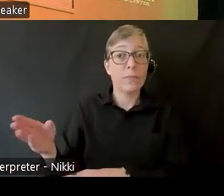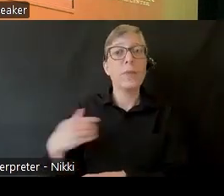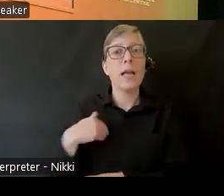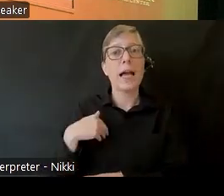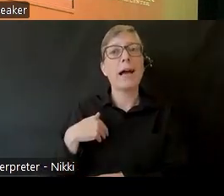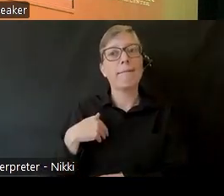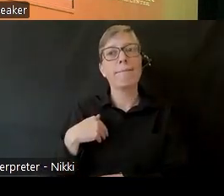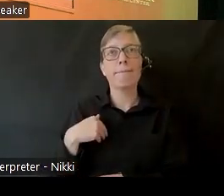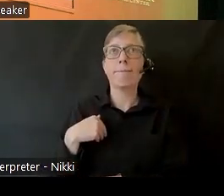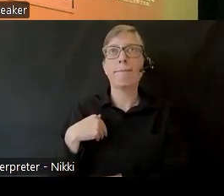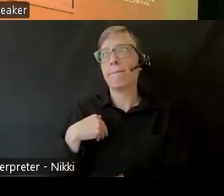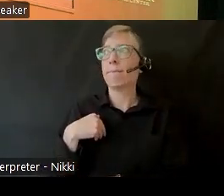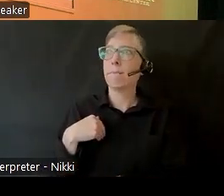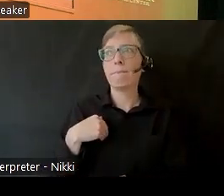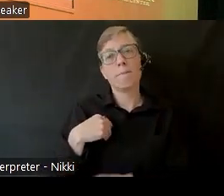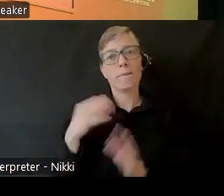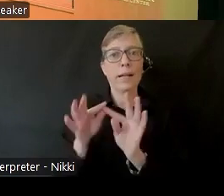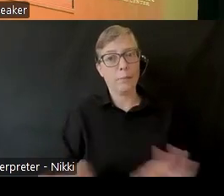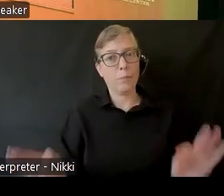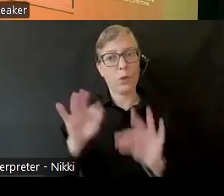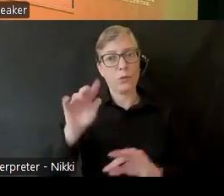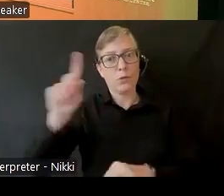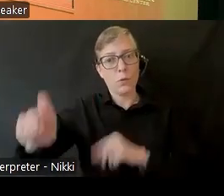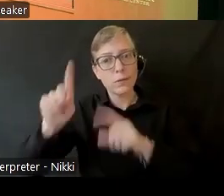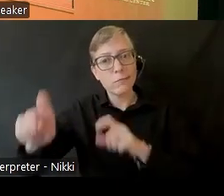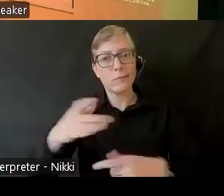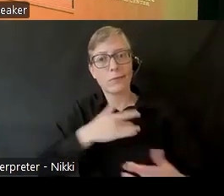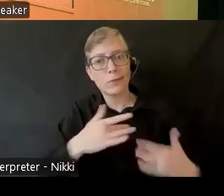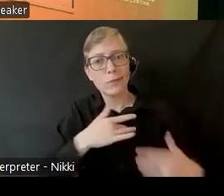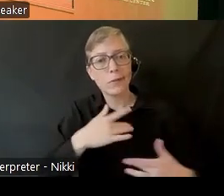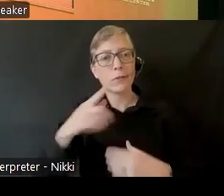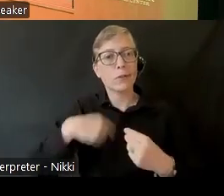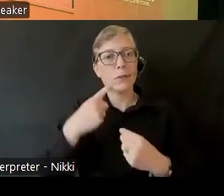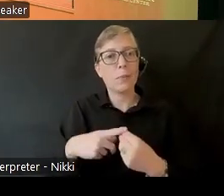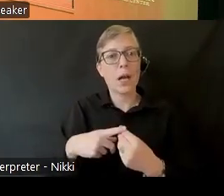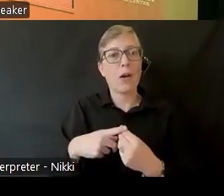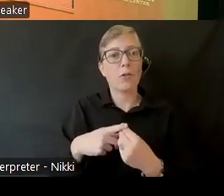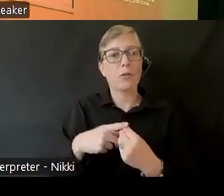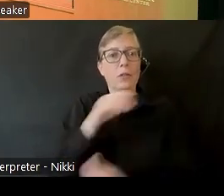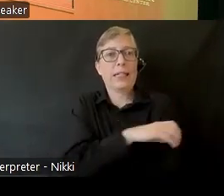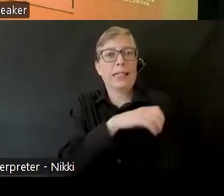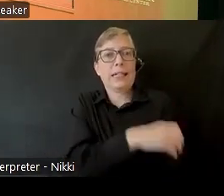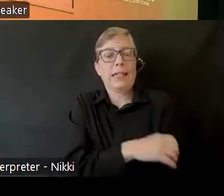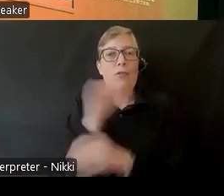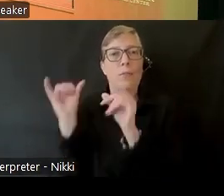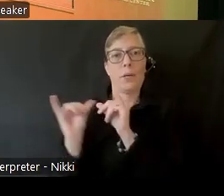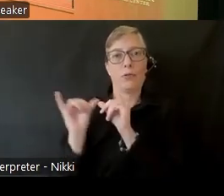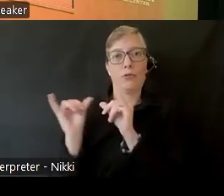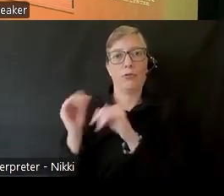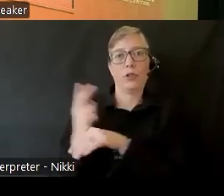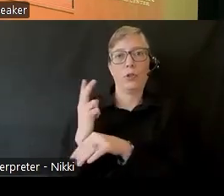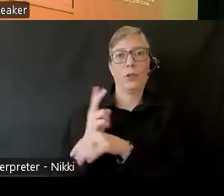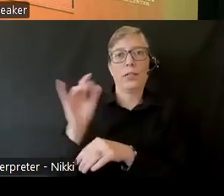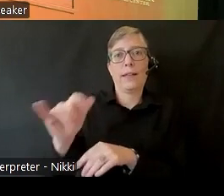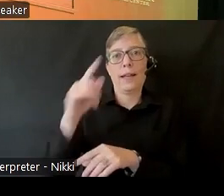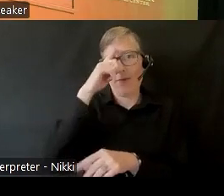questions or concerns around the validity of using these clinical measures as a measure of your